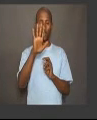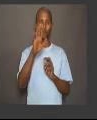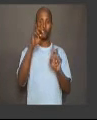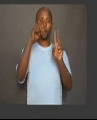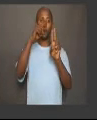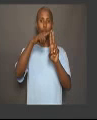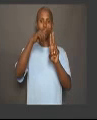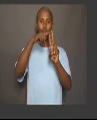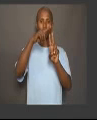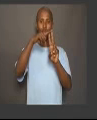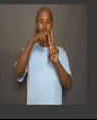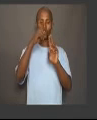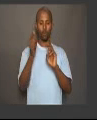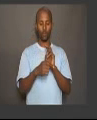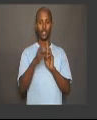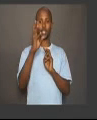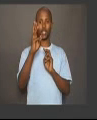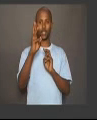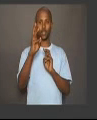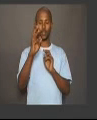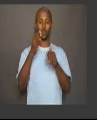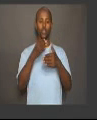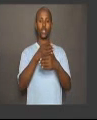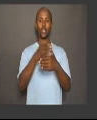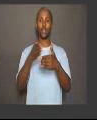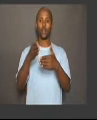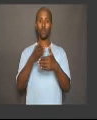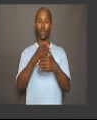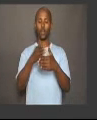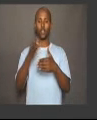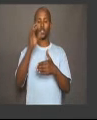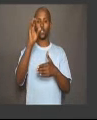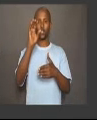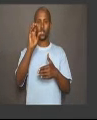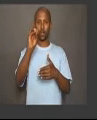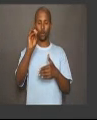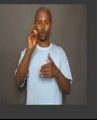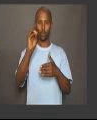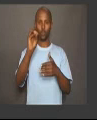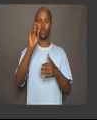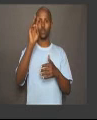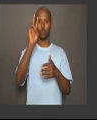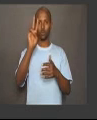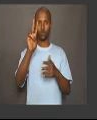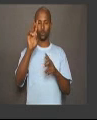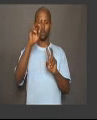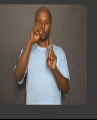pi over 6 on the interval of 0 to pi.